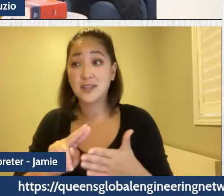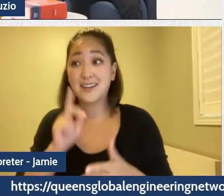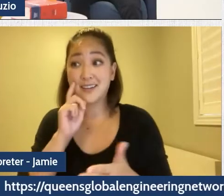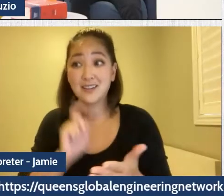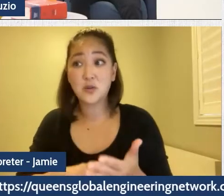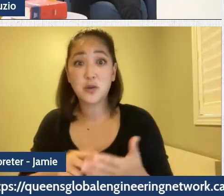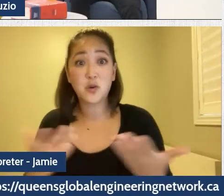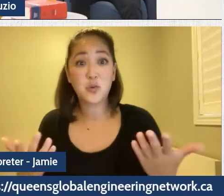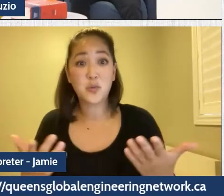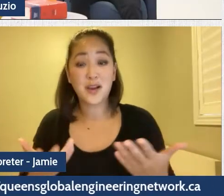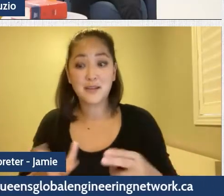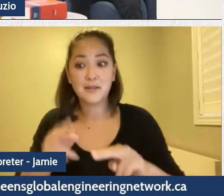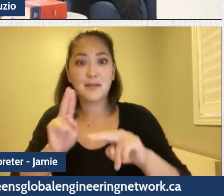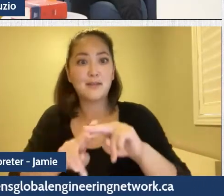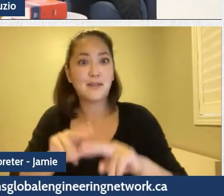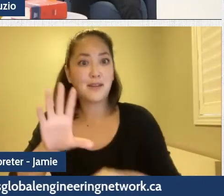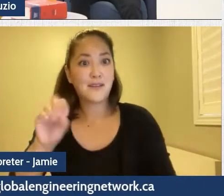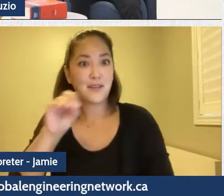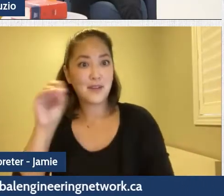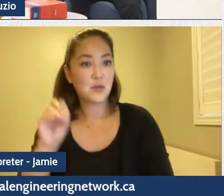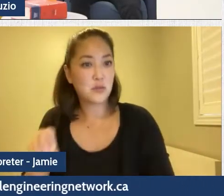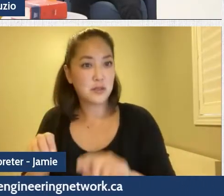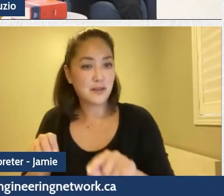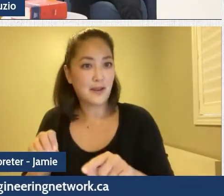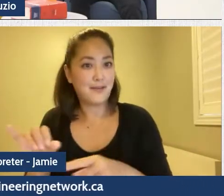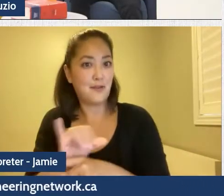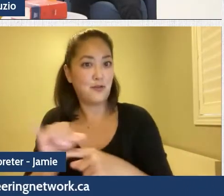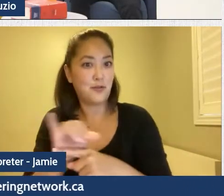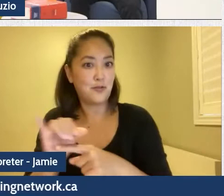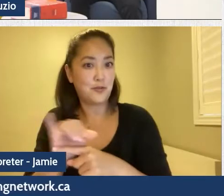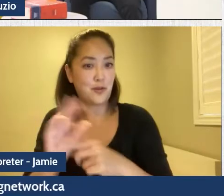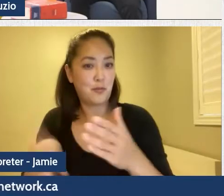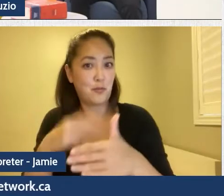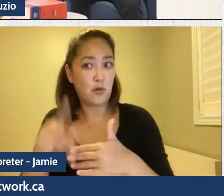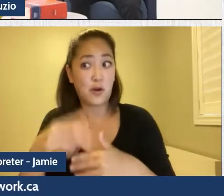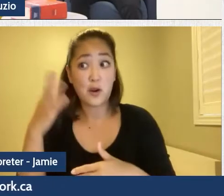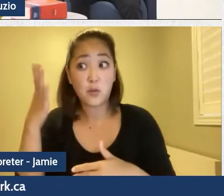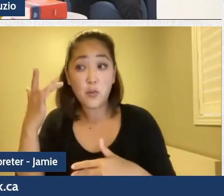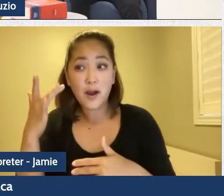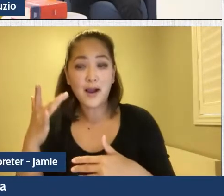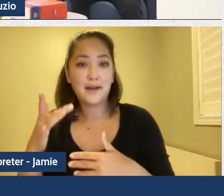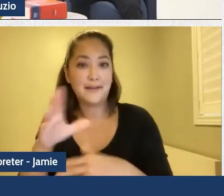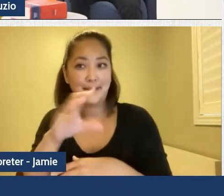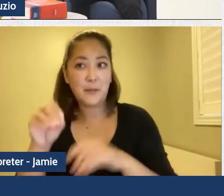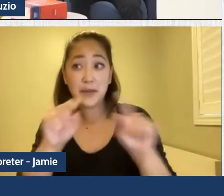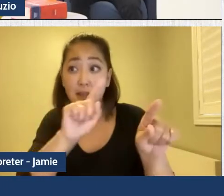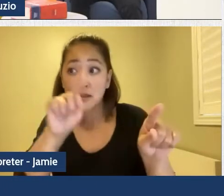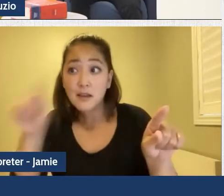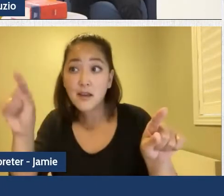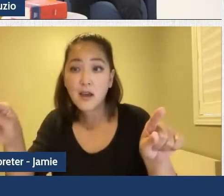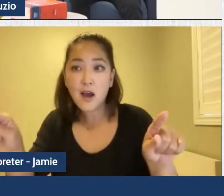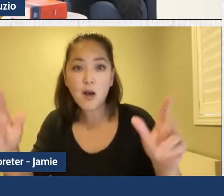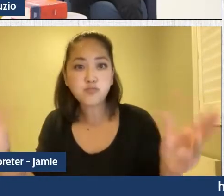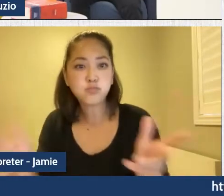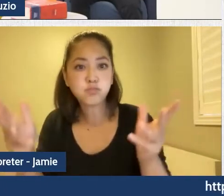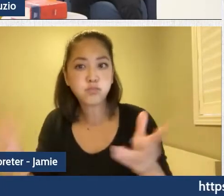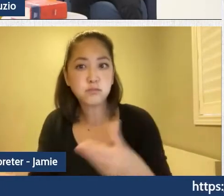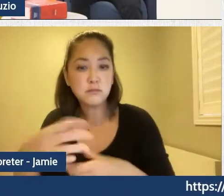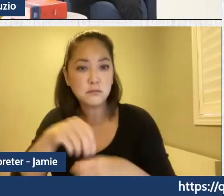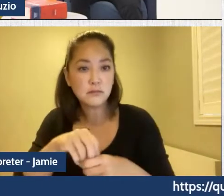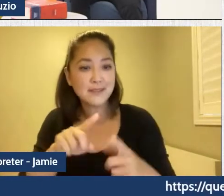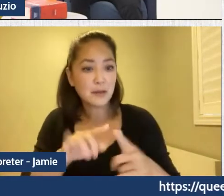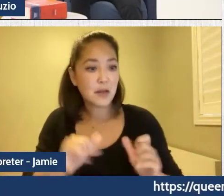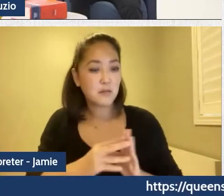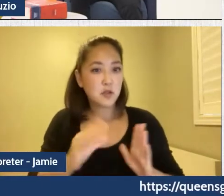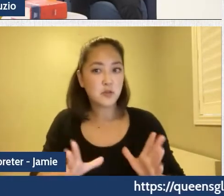really valued by industry as well as by our students. So you can help by connecting with our career development office